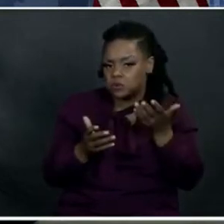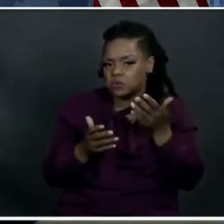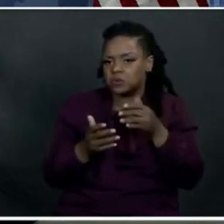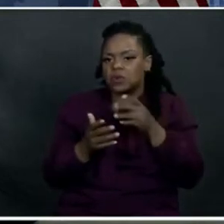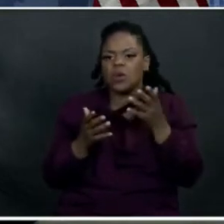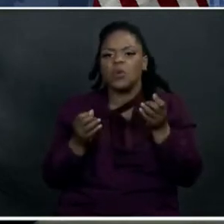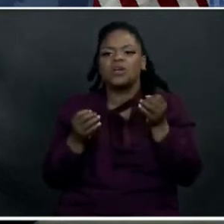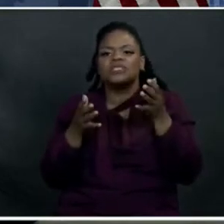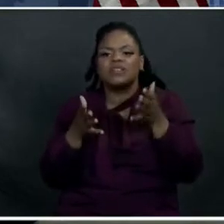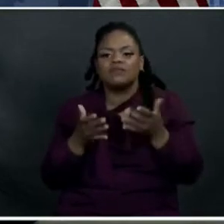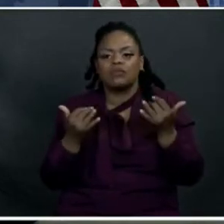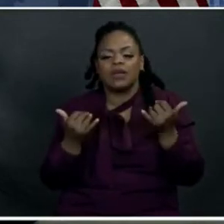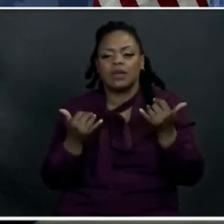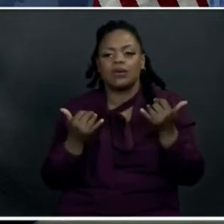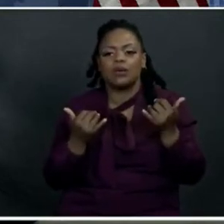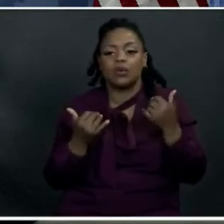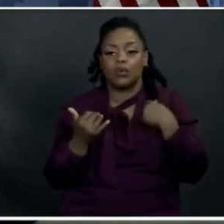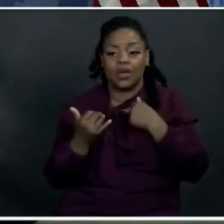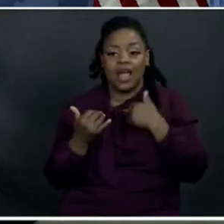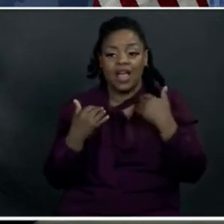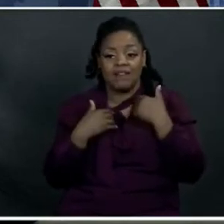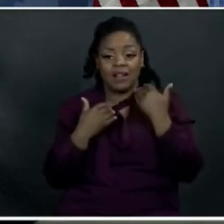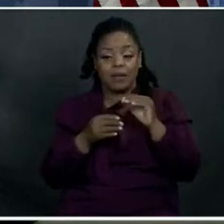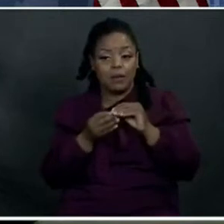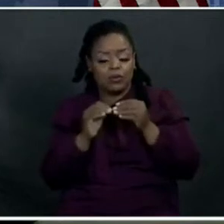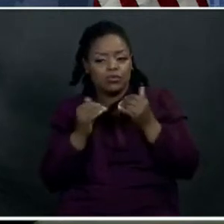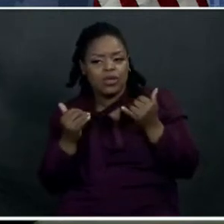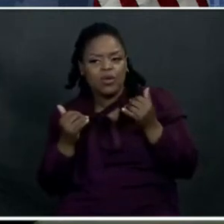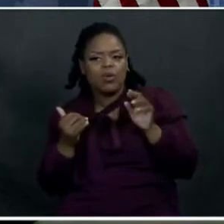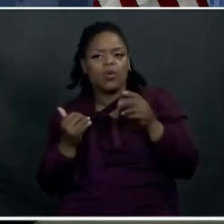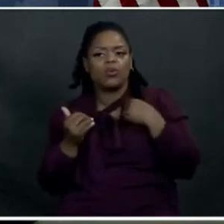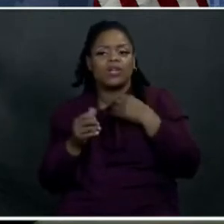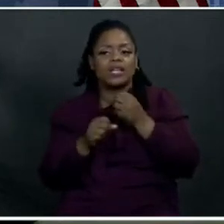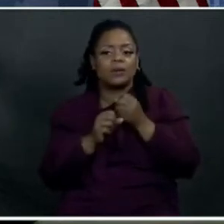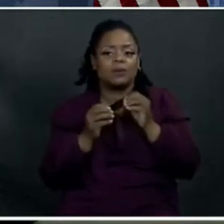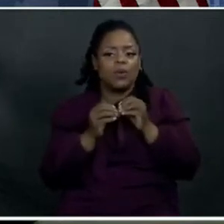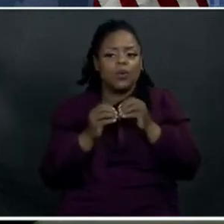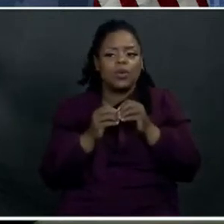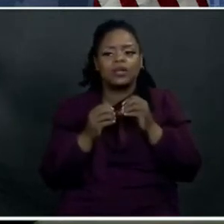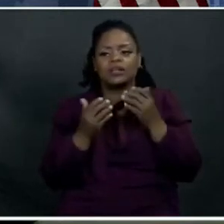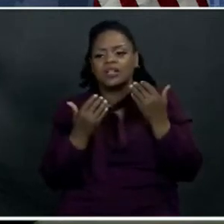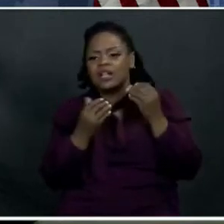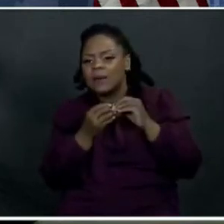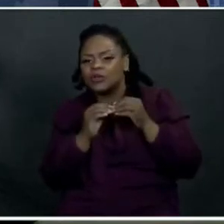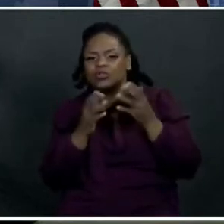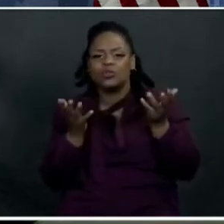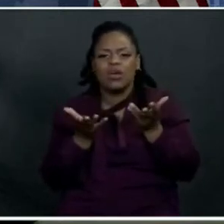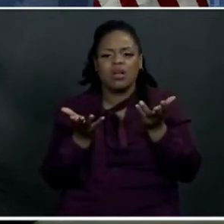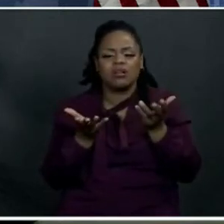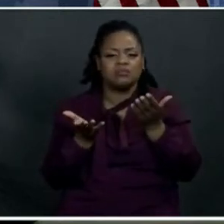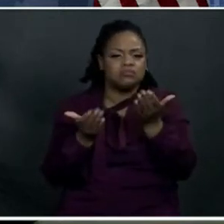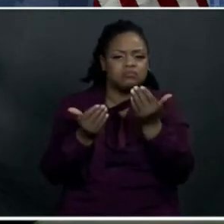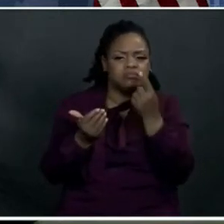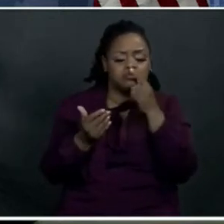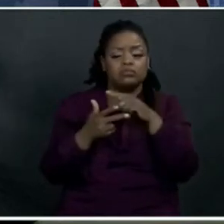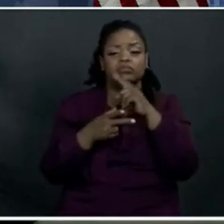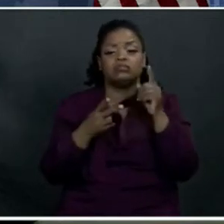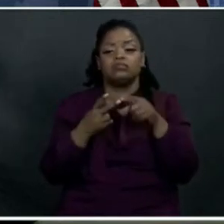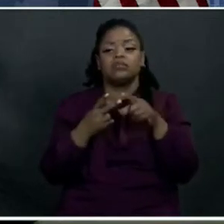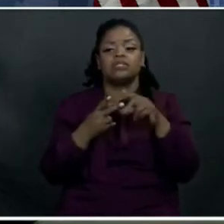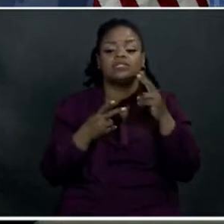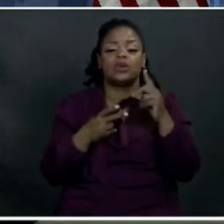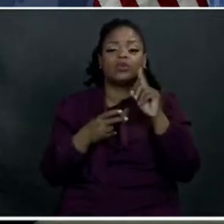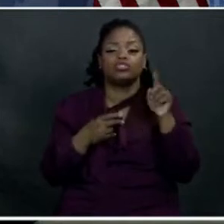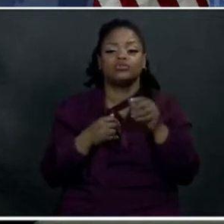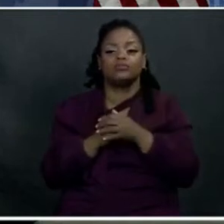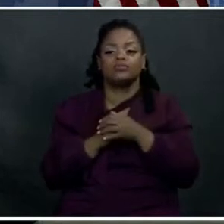we dealing with a finite number of vaccinations, or are they coming in at a certain? I'm just kind of wondering if you could talk through the numbers again. And then the second question I